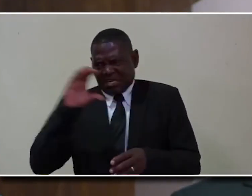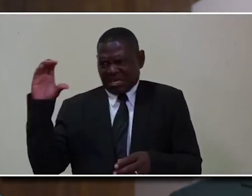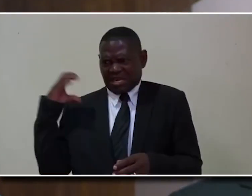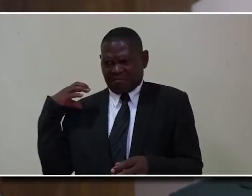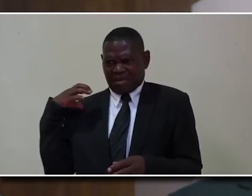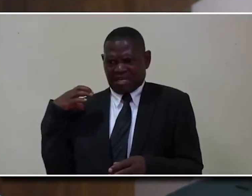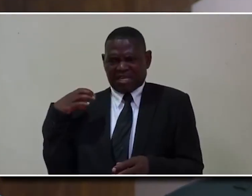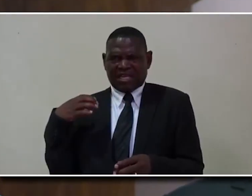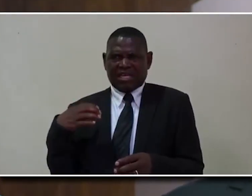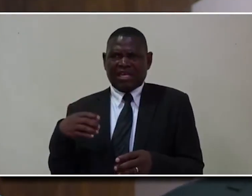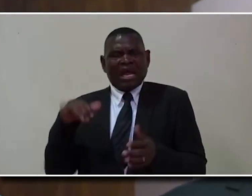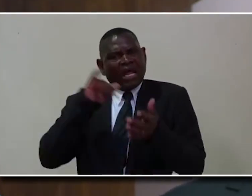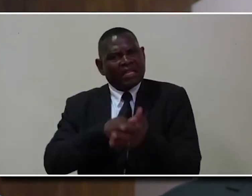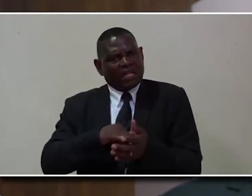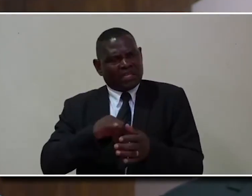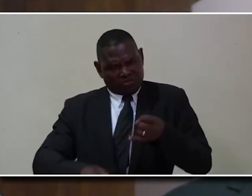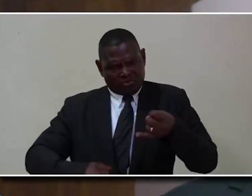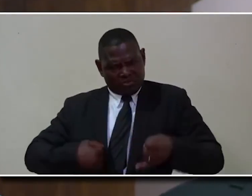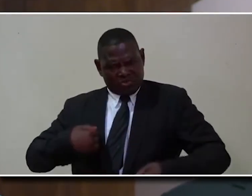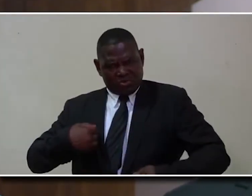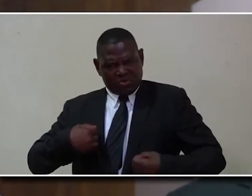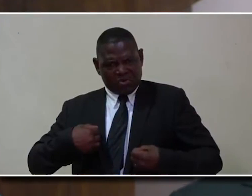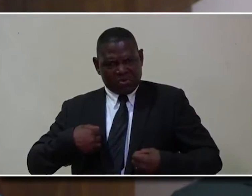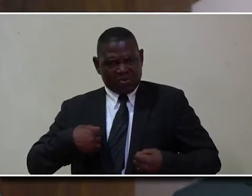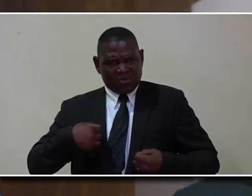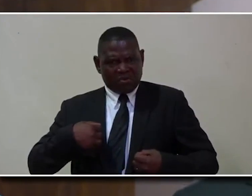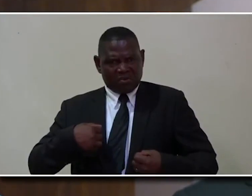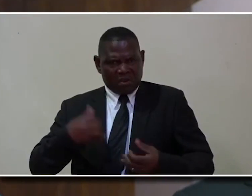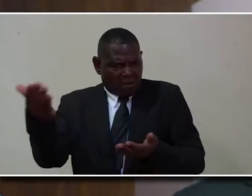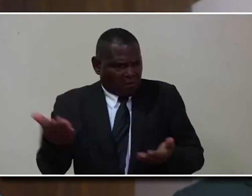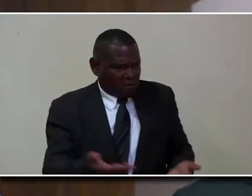joy which was caused by the employment is no longer there.